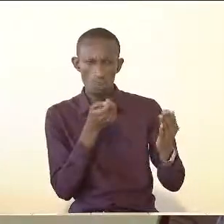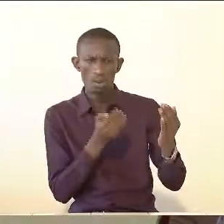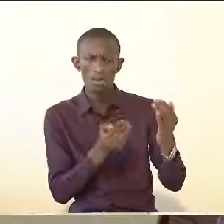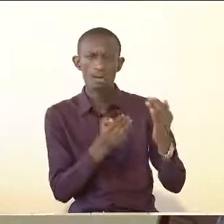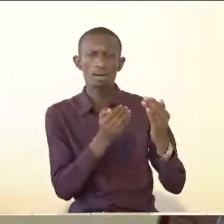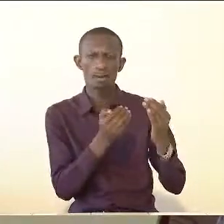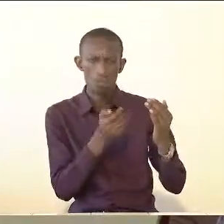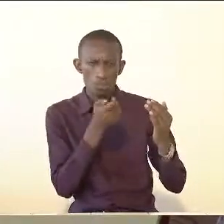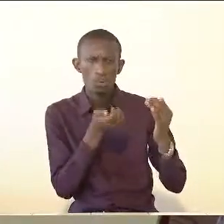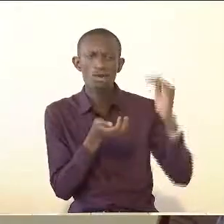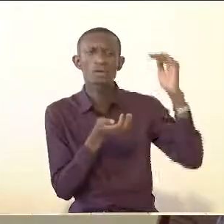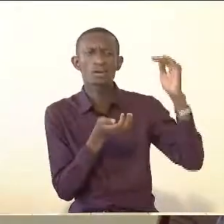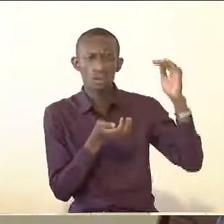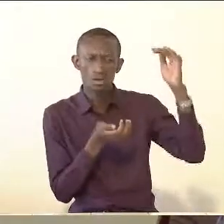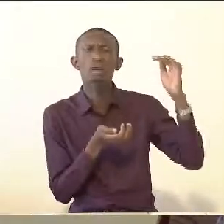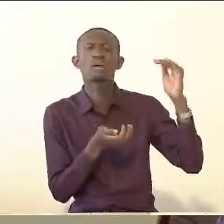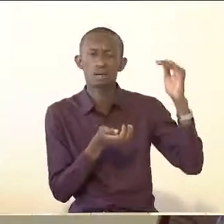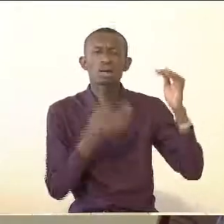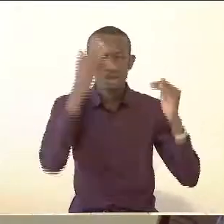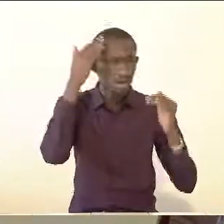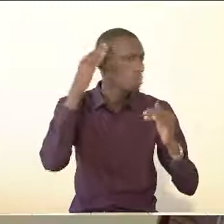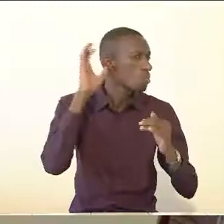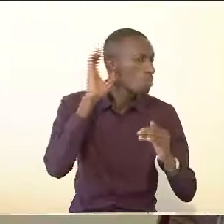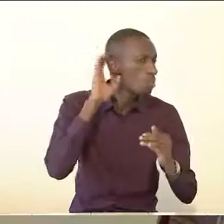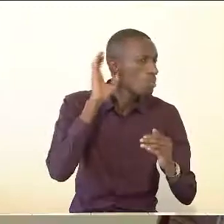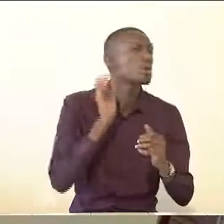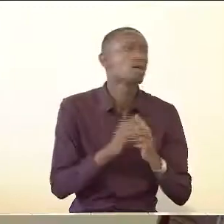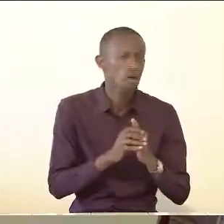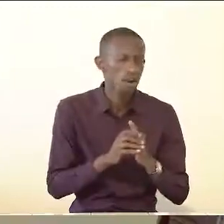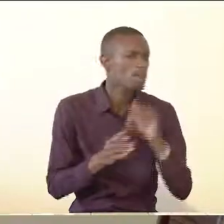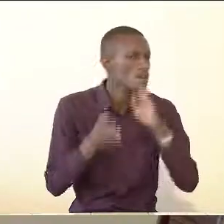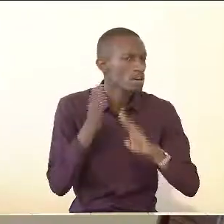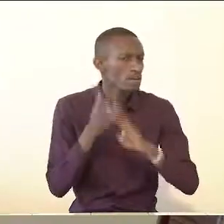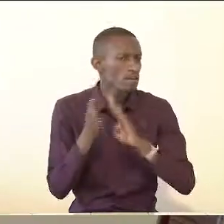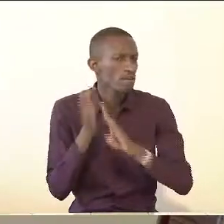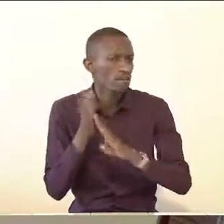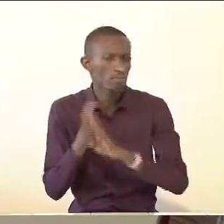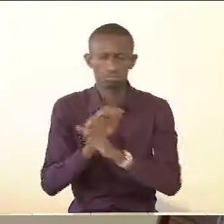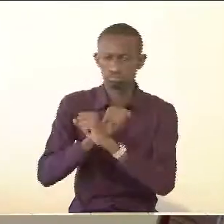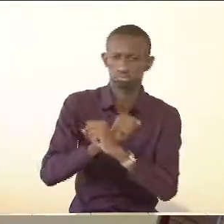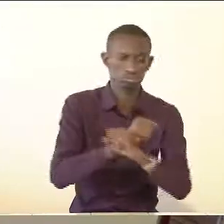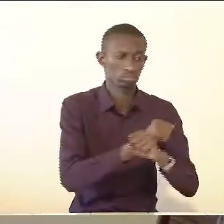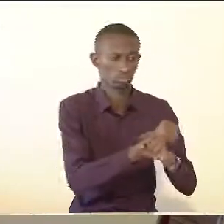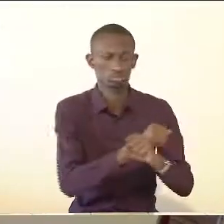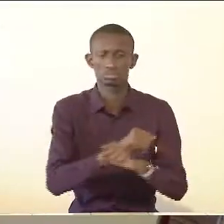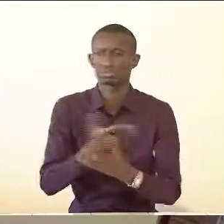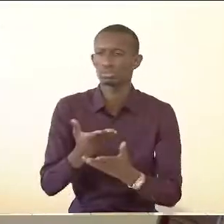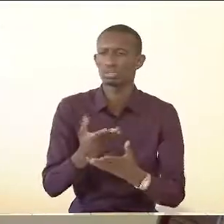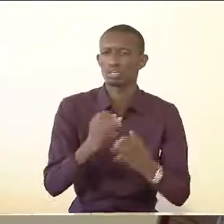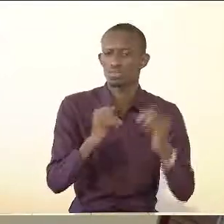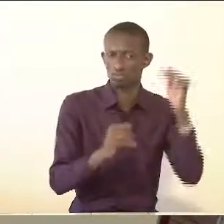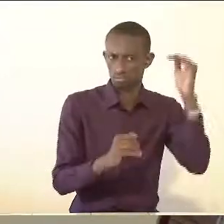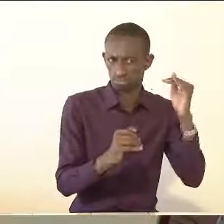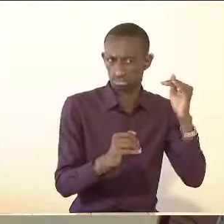able to respond and inform the responsible organ either throw down the temperature or to increase the